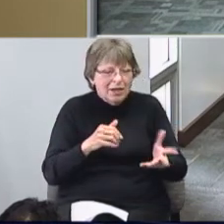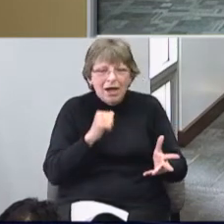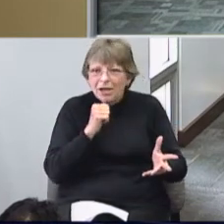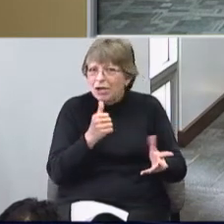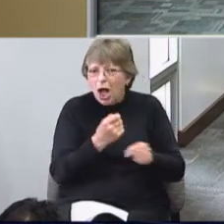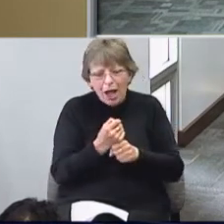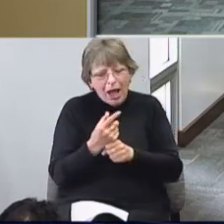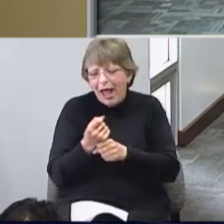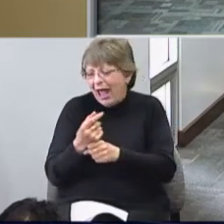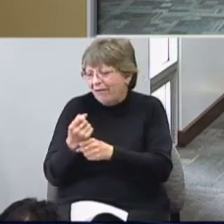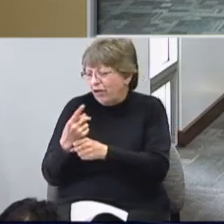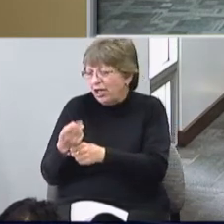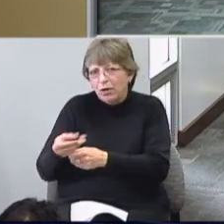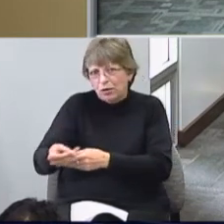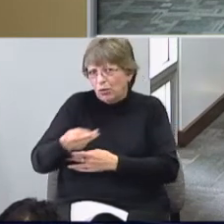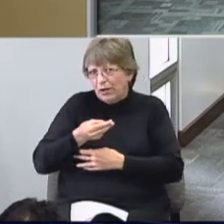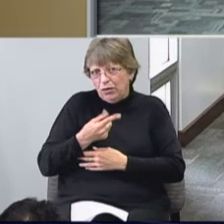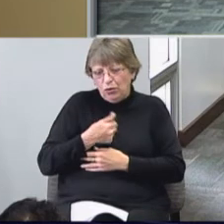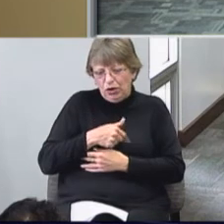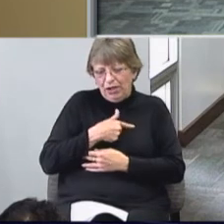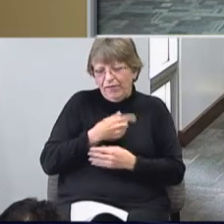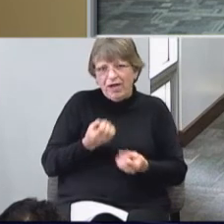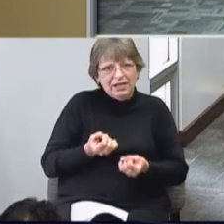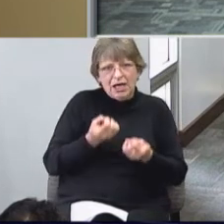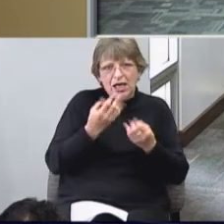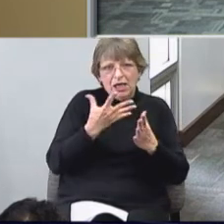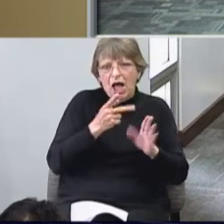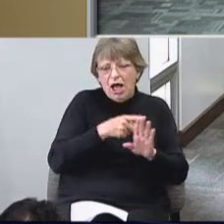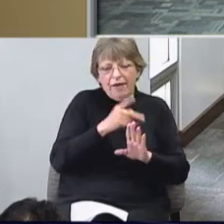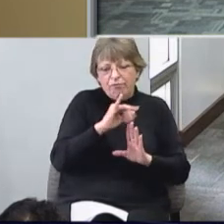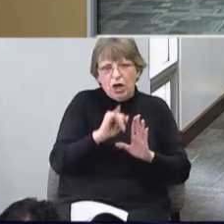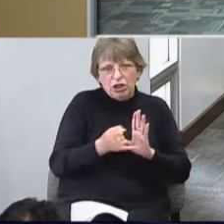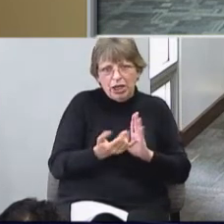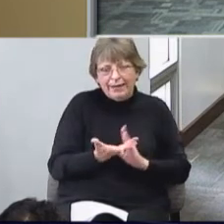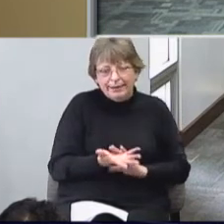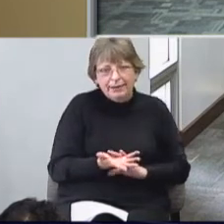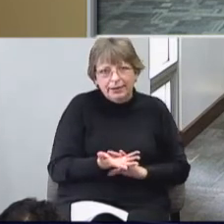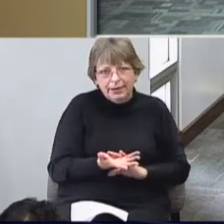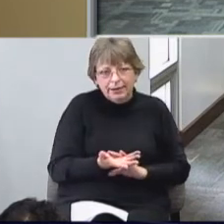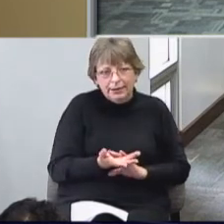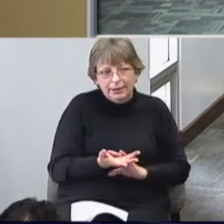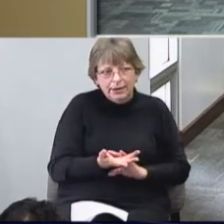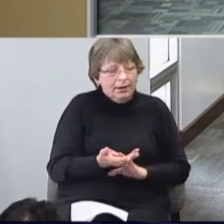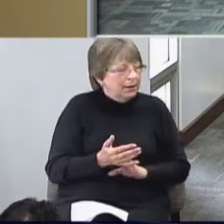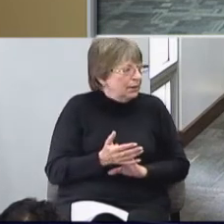us, a lot of projects to do.